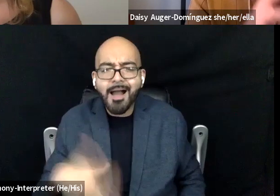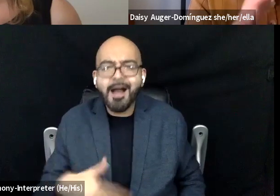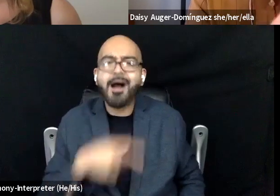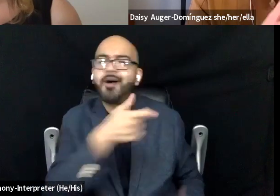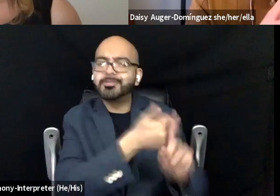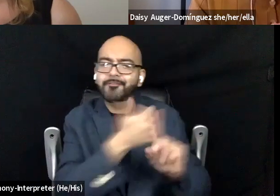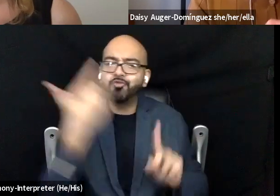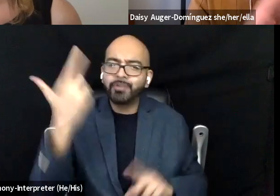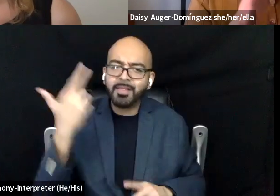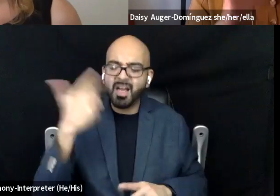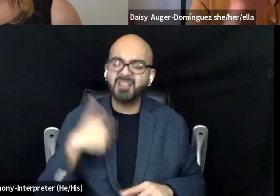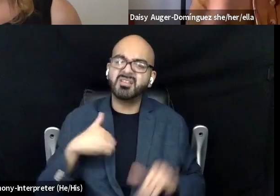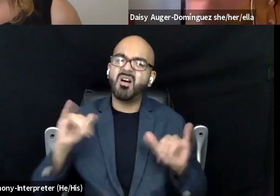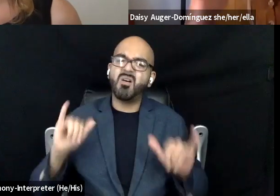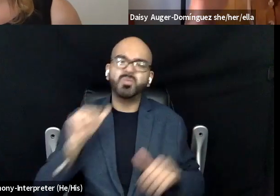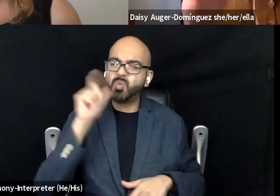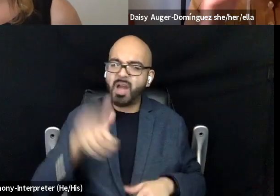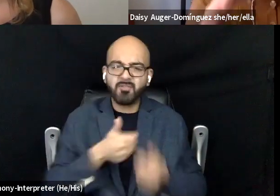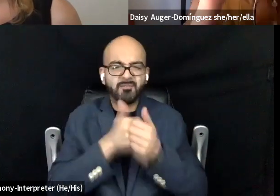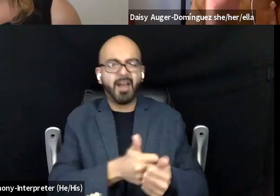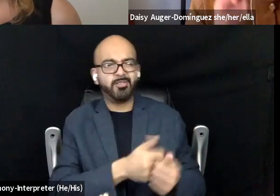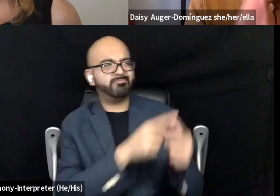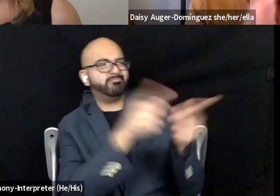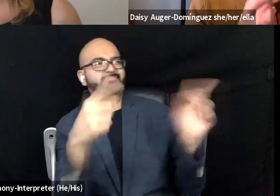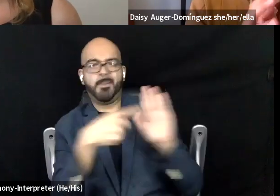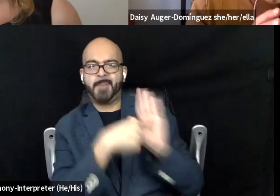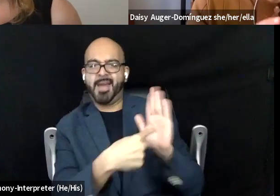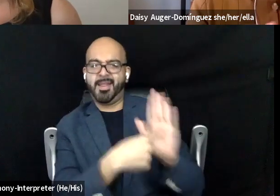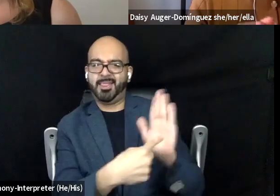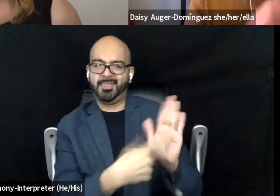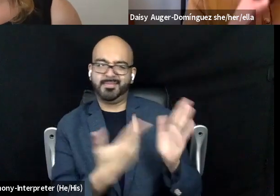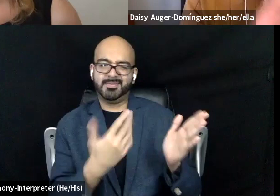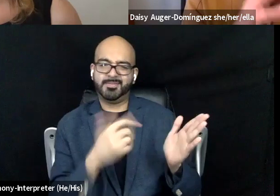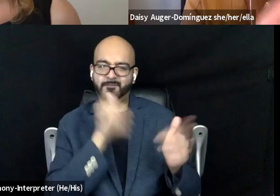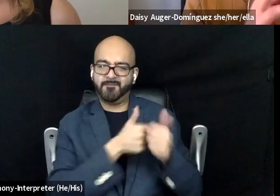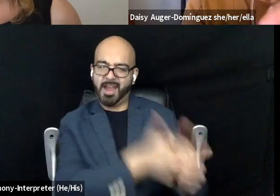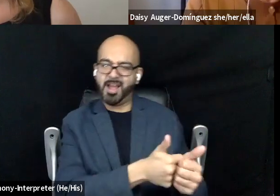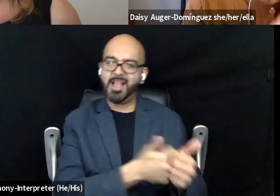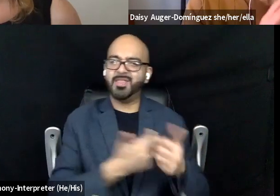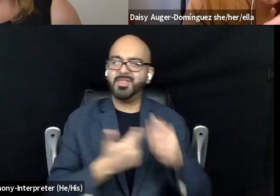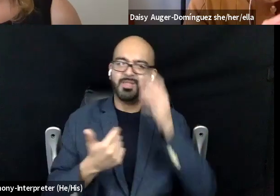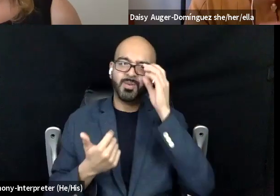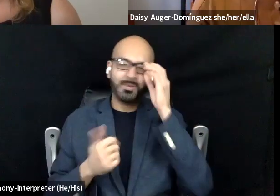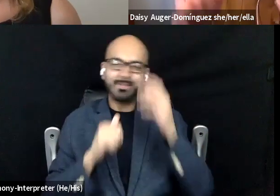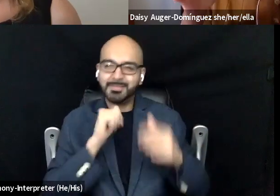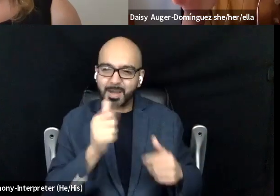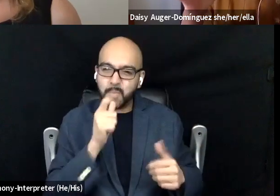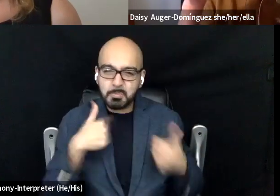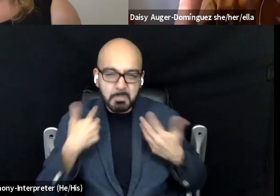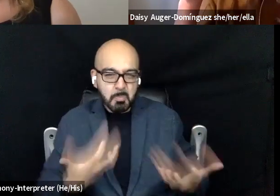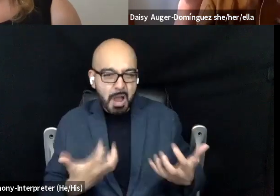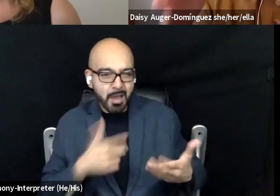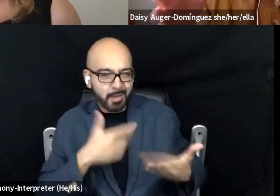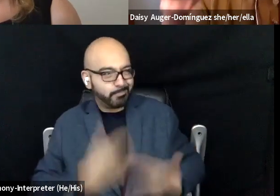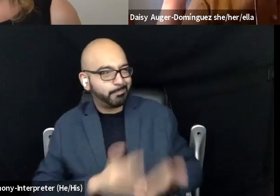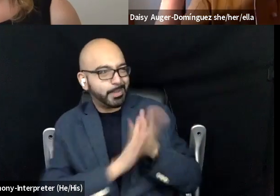have been rejecting. For some reason, I didn't have words for it. Now I know why, because that's not who I want to be. But I want